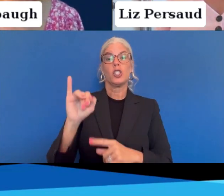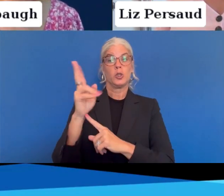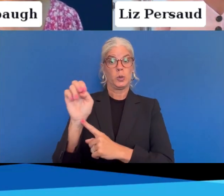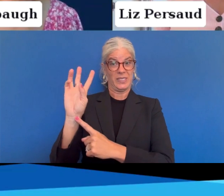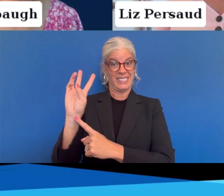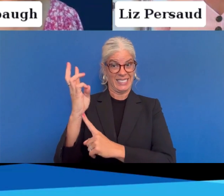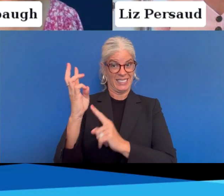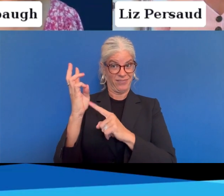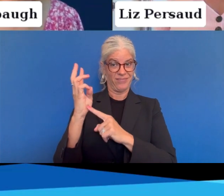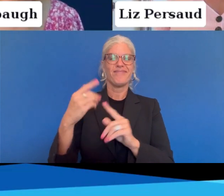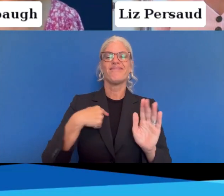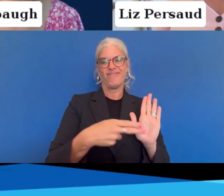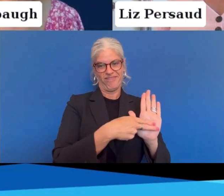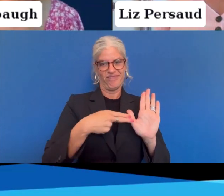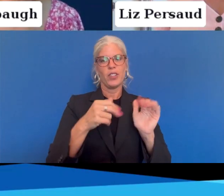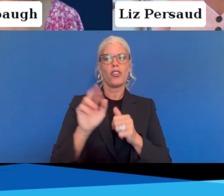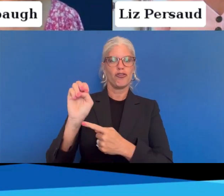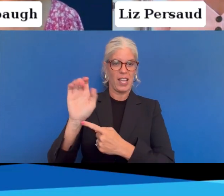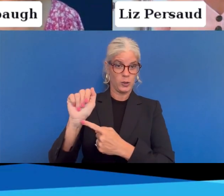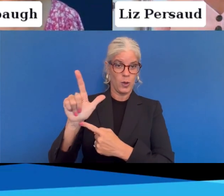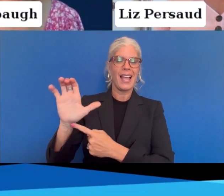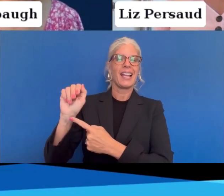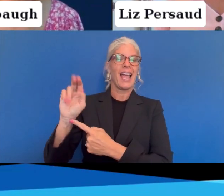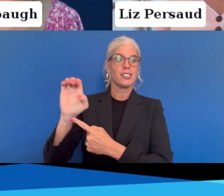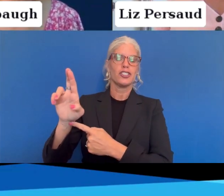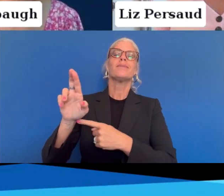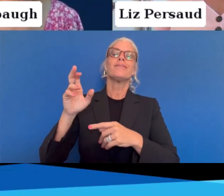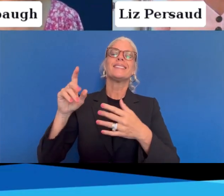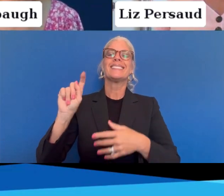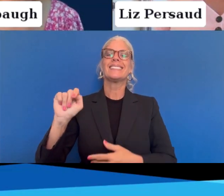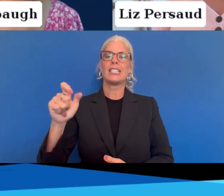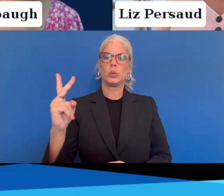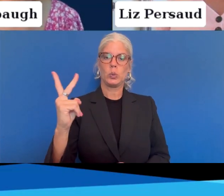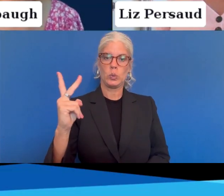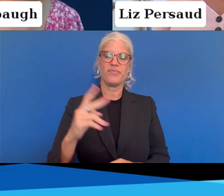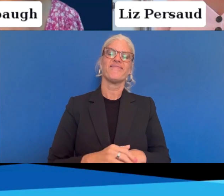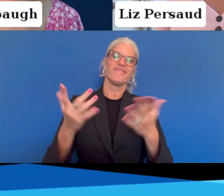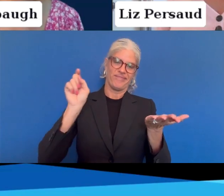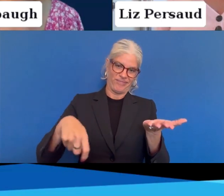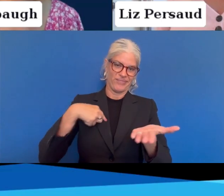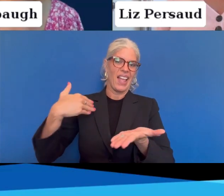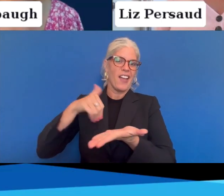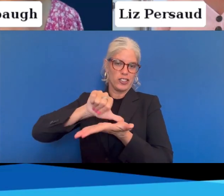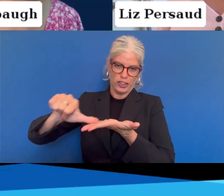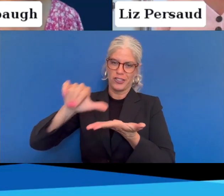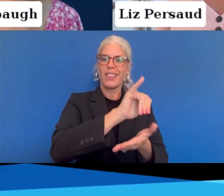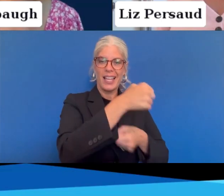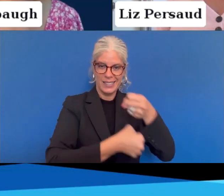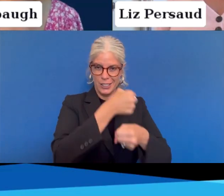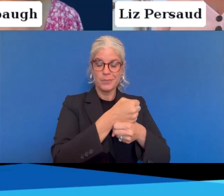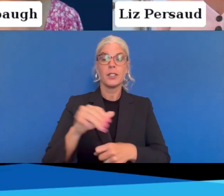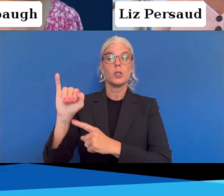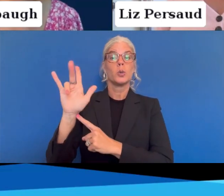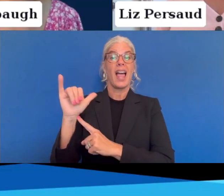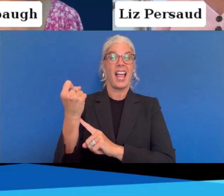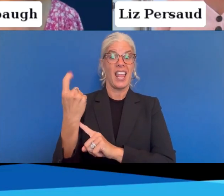So I went through that, like I said, came back June 6th. I was diagnosed with rectal cancer stage 2. I ended up having